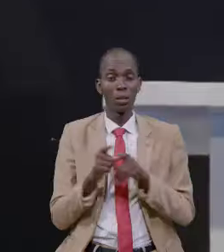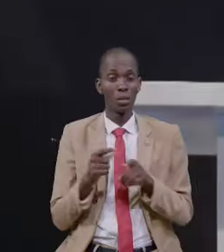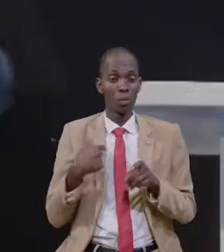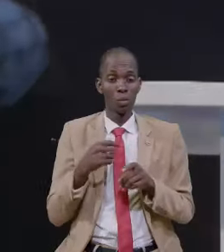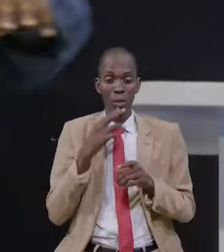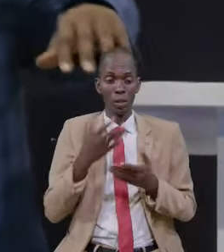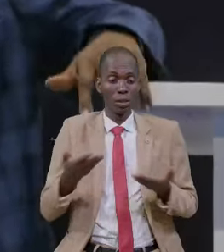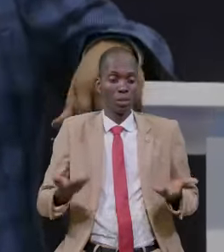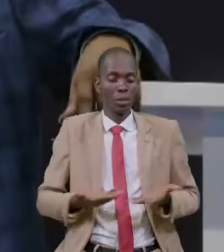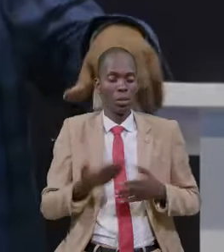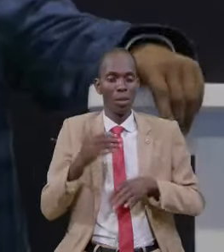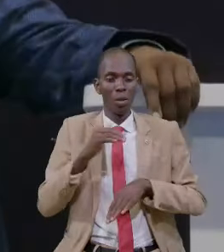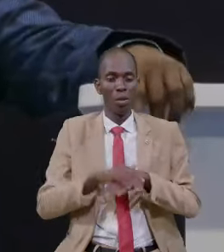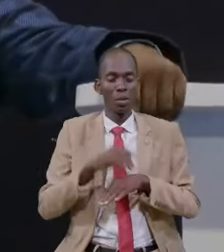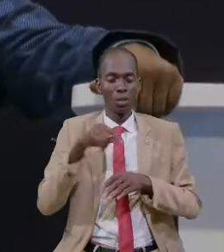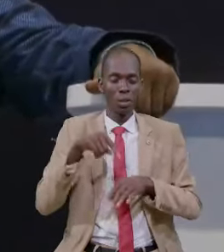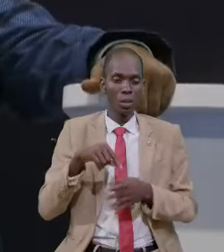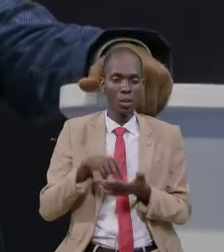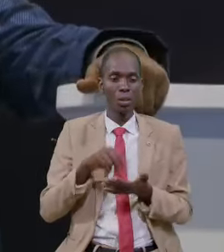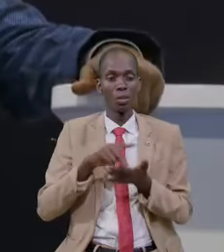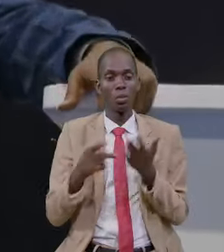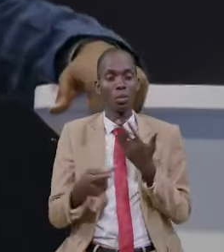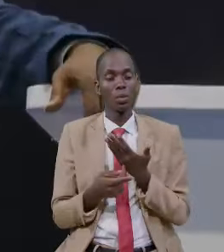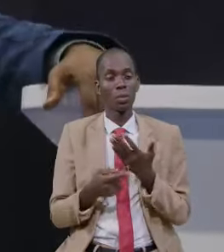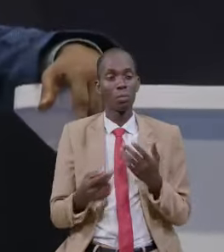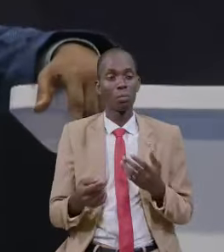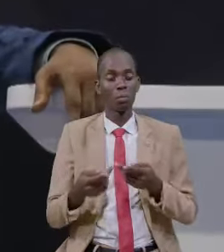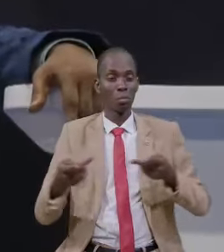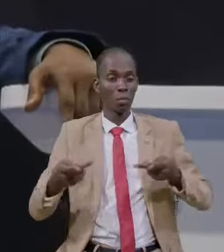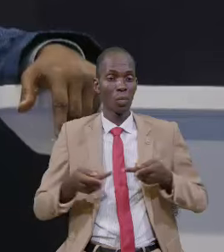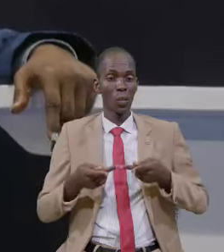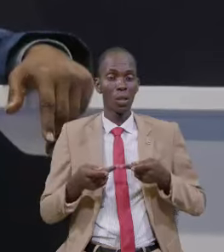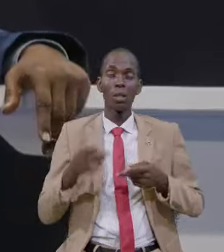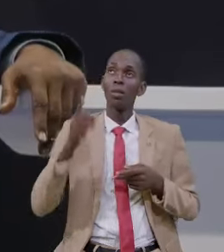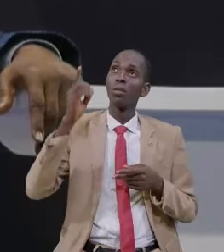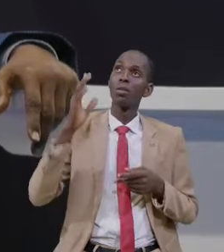field, God, Christ, they have